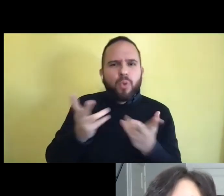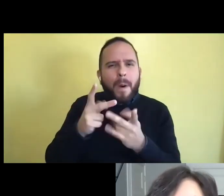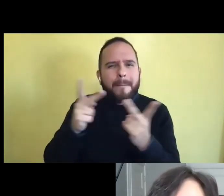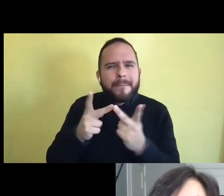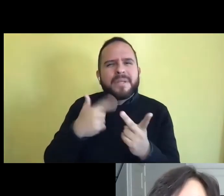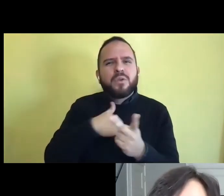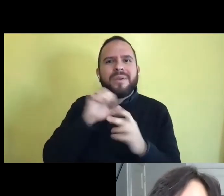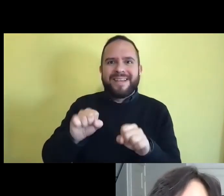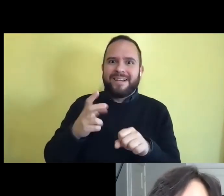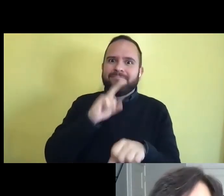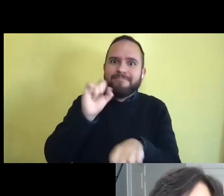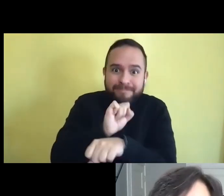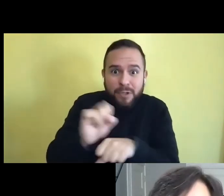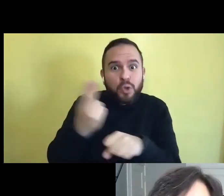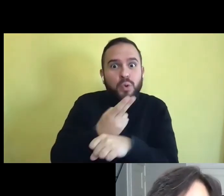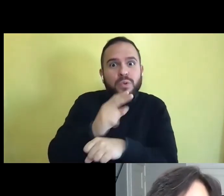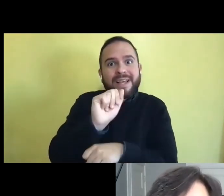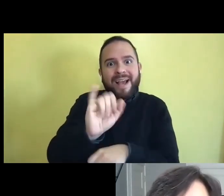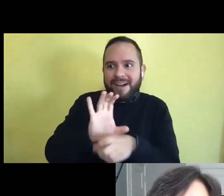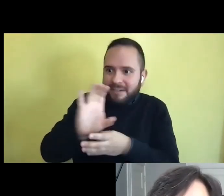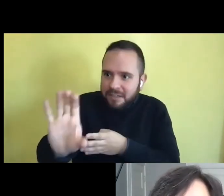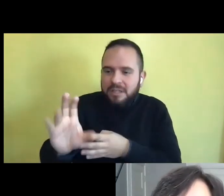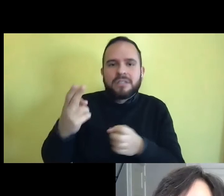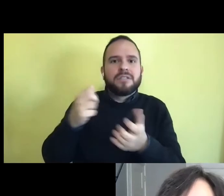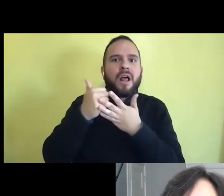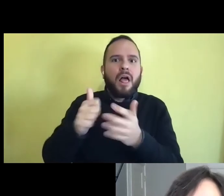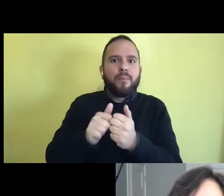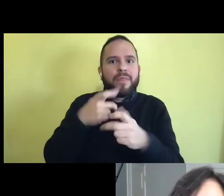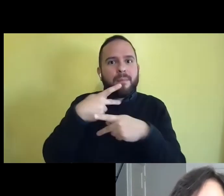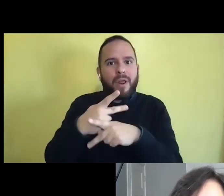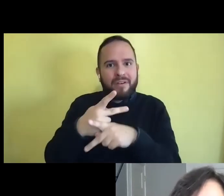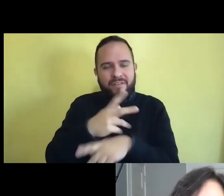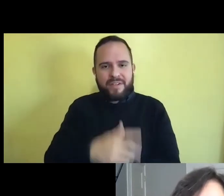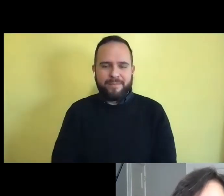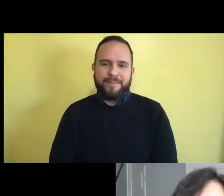deploy AI to help with the productivity and also parity.